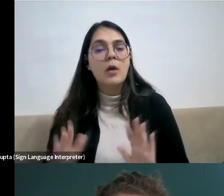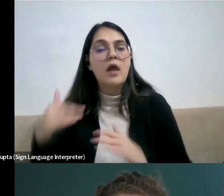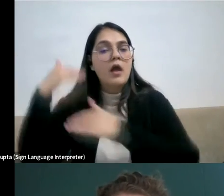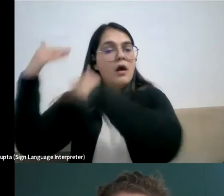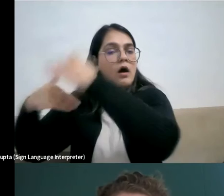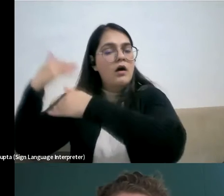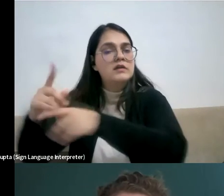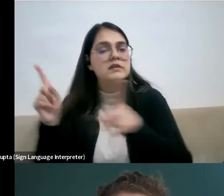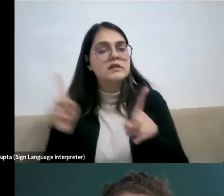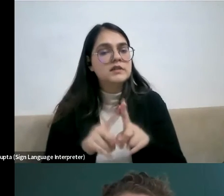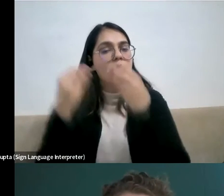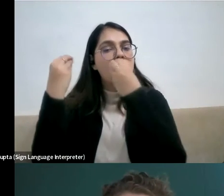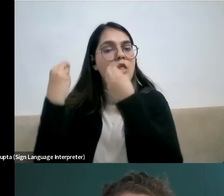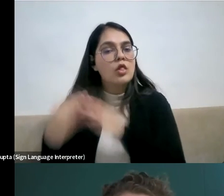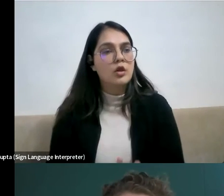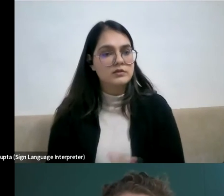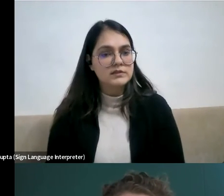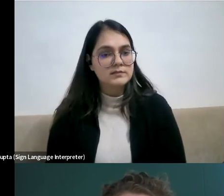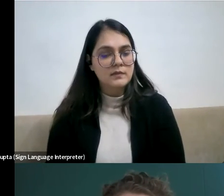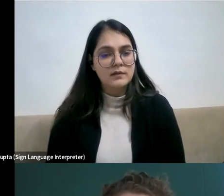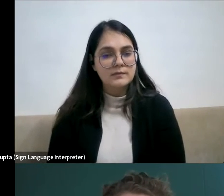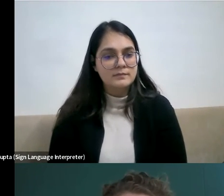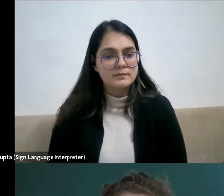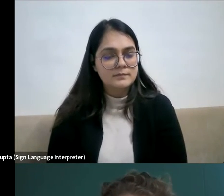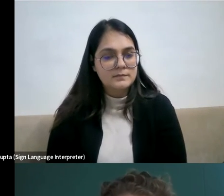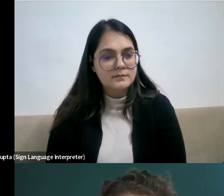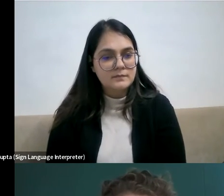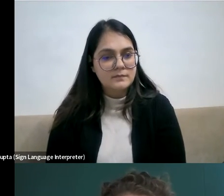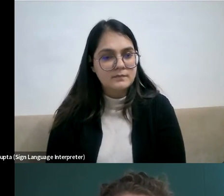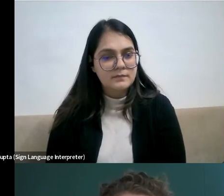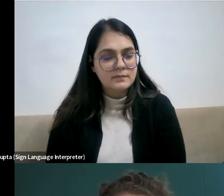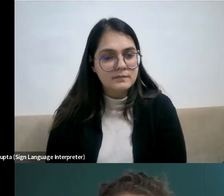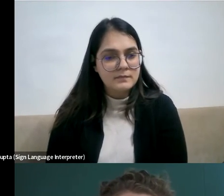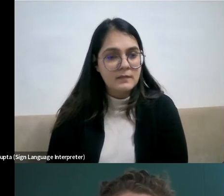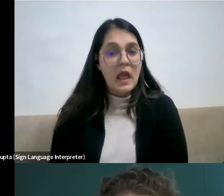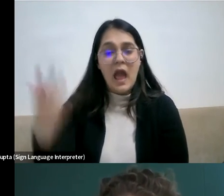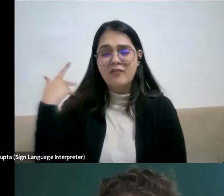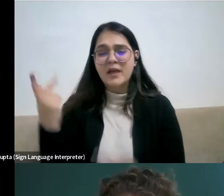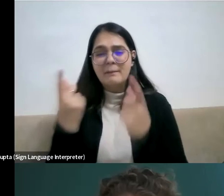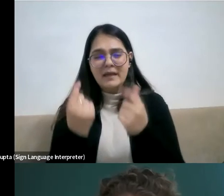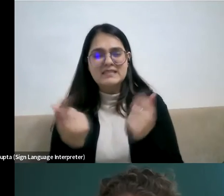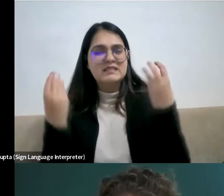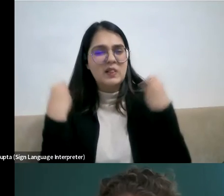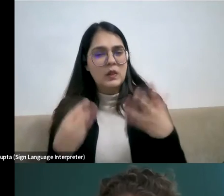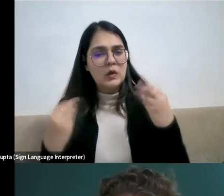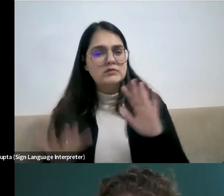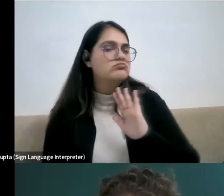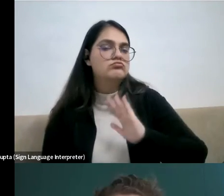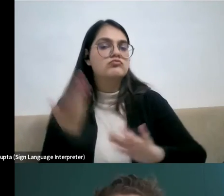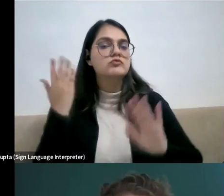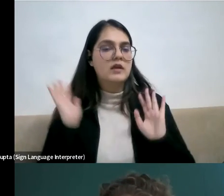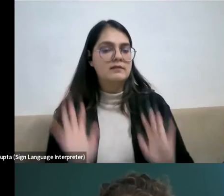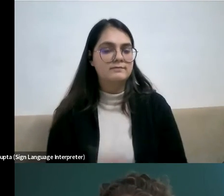apartheid, followed more recently by a decade of deep and wide corruption and what we've come to call state